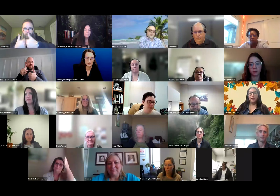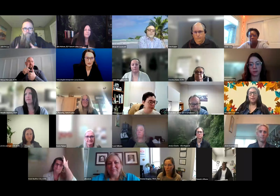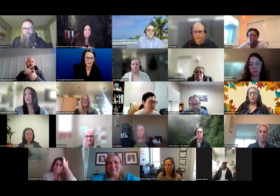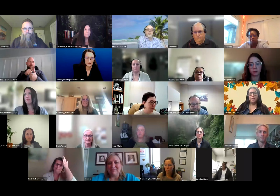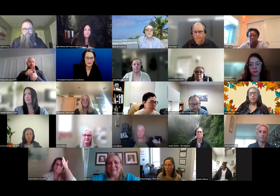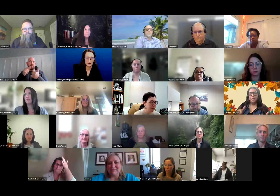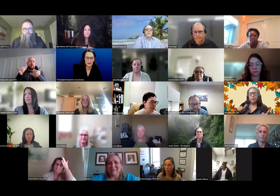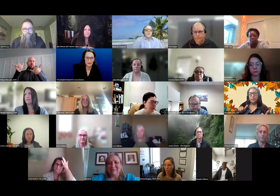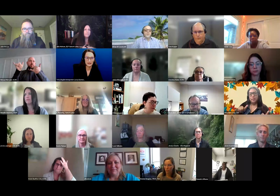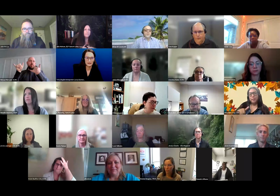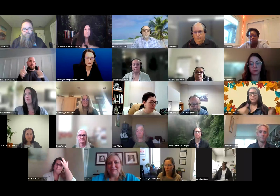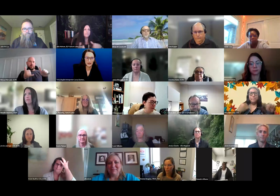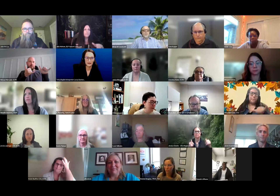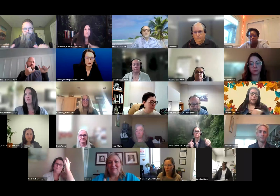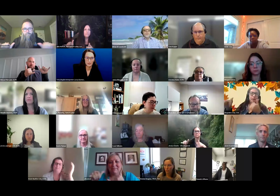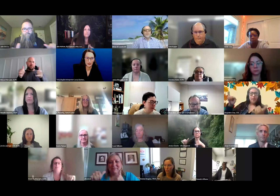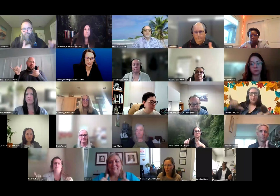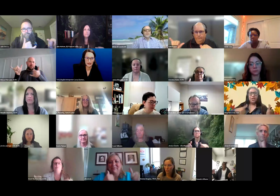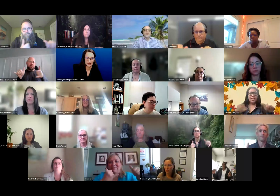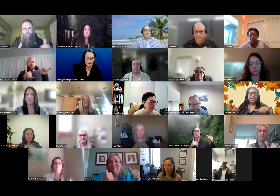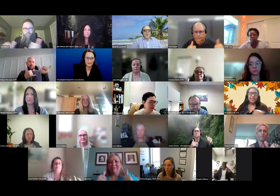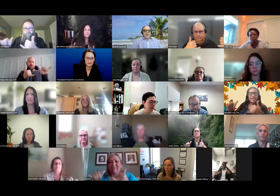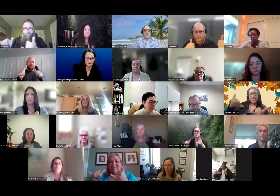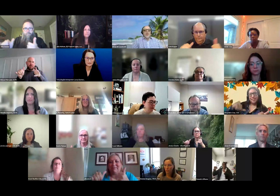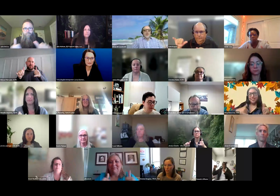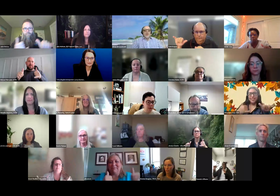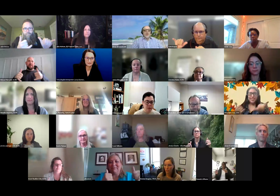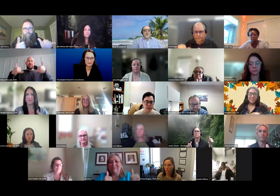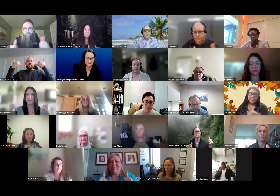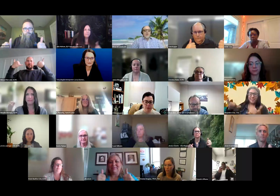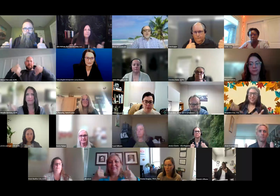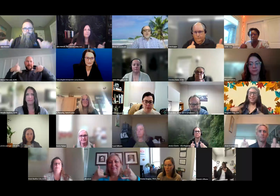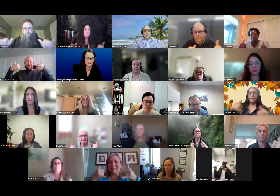Okay, so one more time for all 3. We have party,